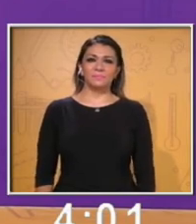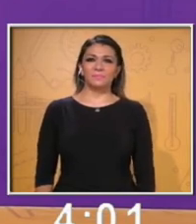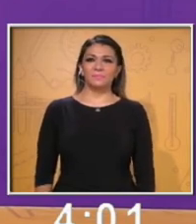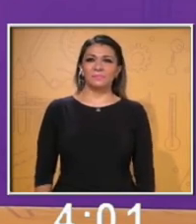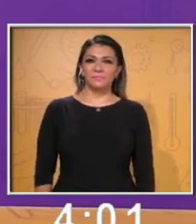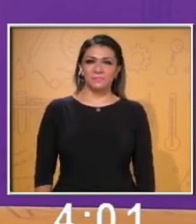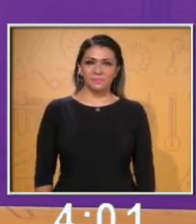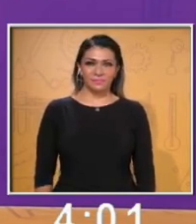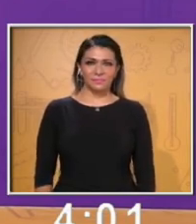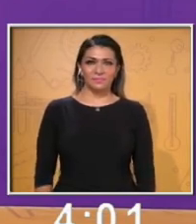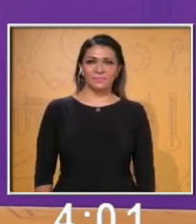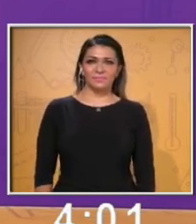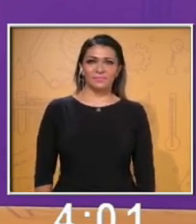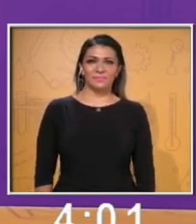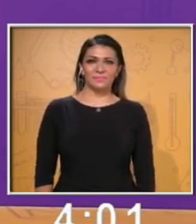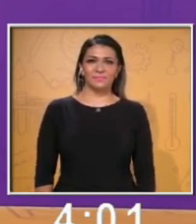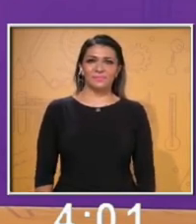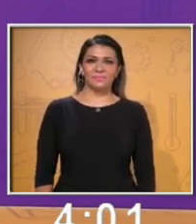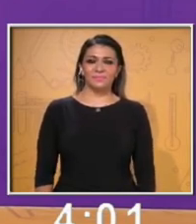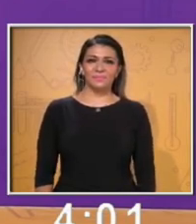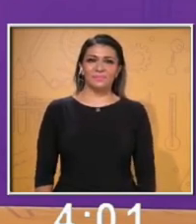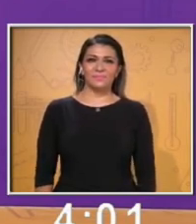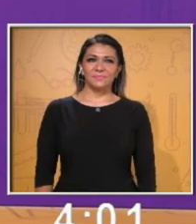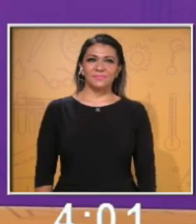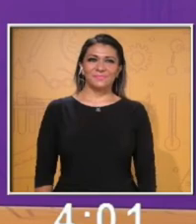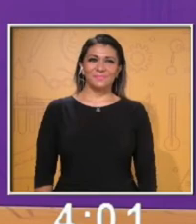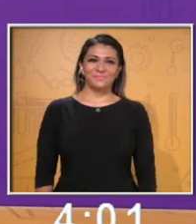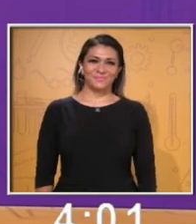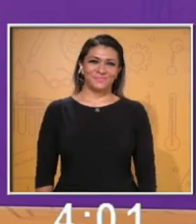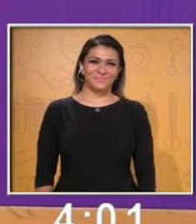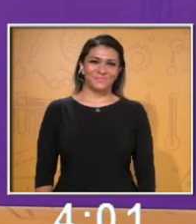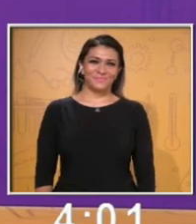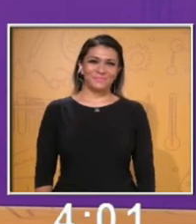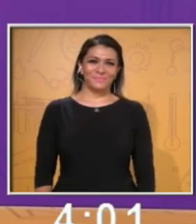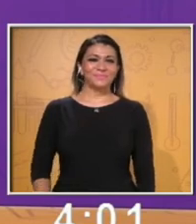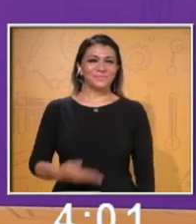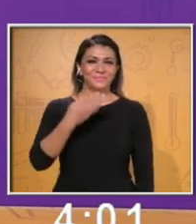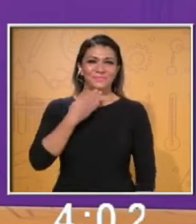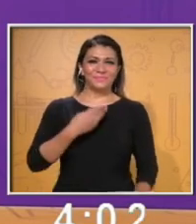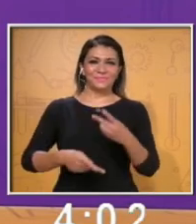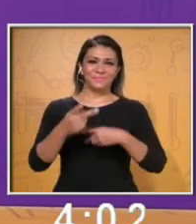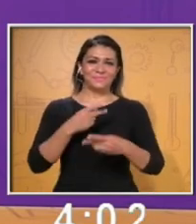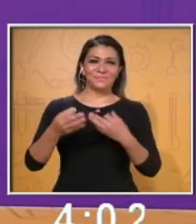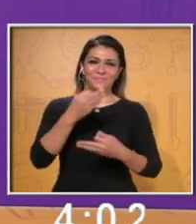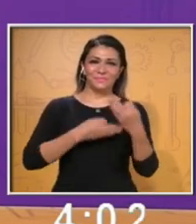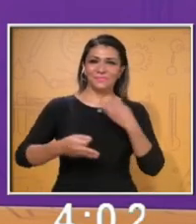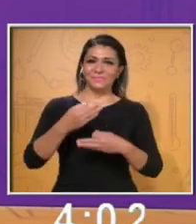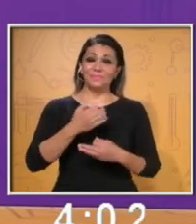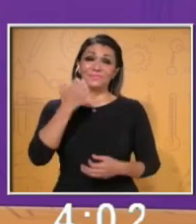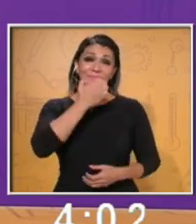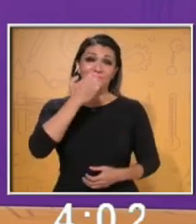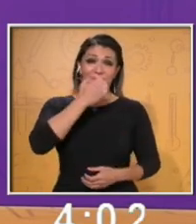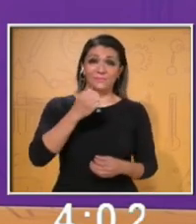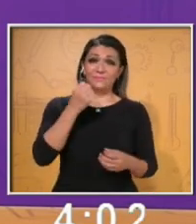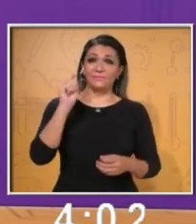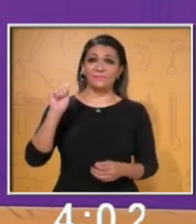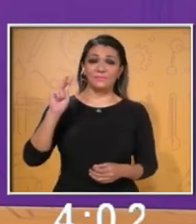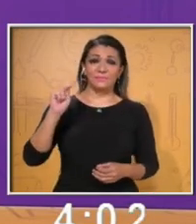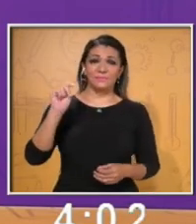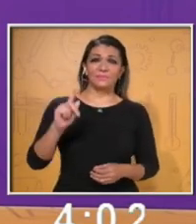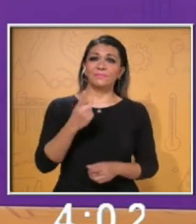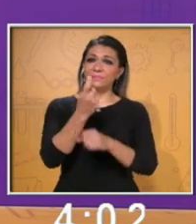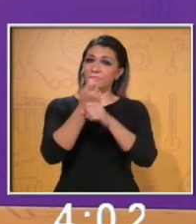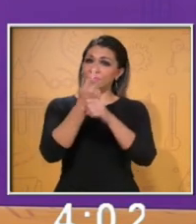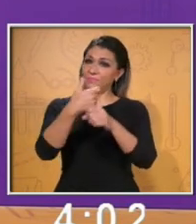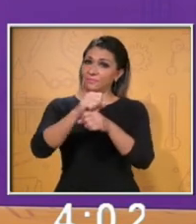class with the English class because we are going to study the same topic, okay? Bienvenidos a todos a Escuela TV, la clase de inglés para primer